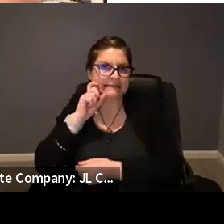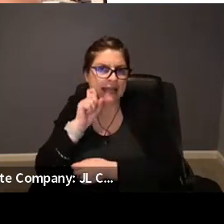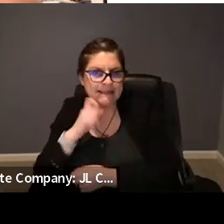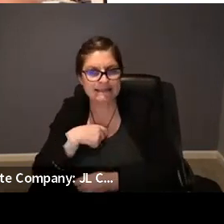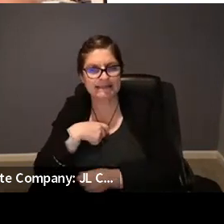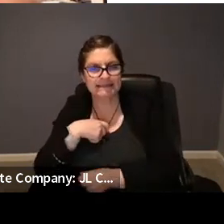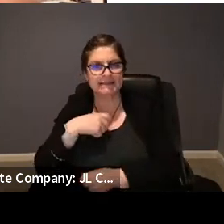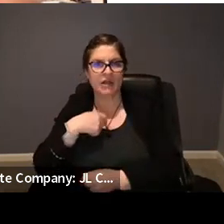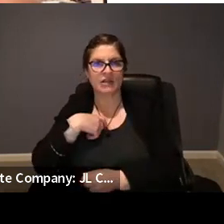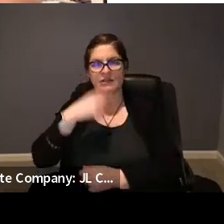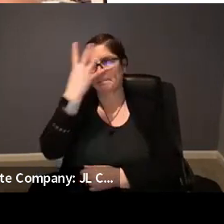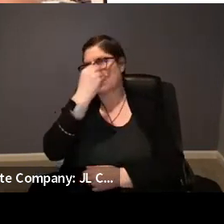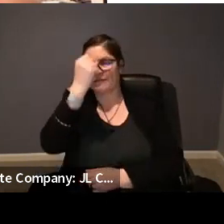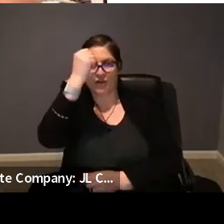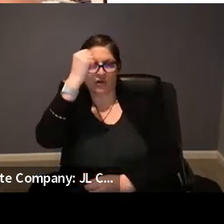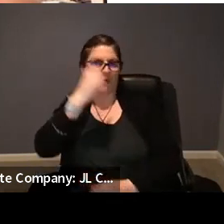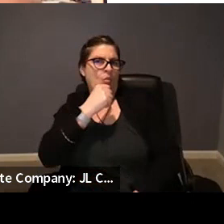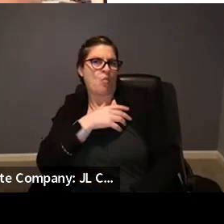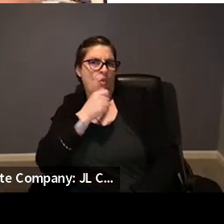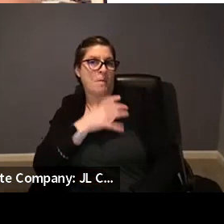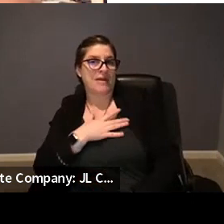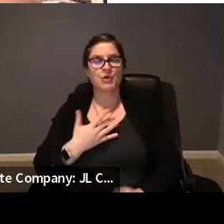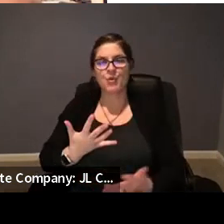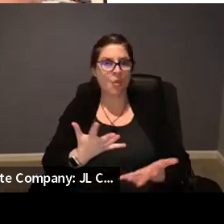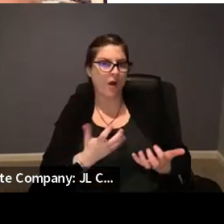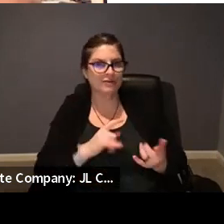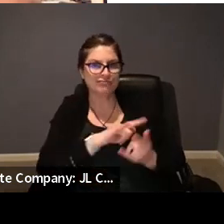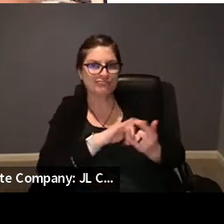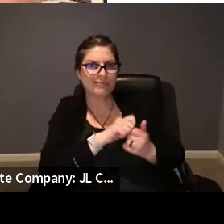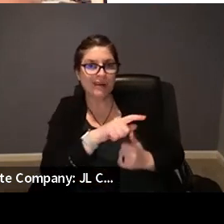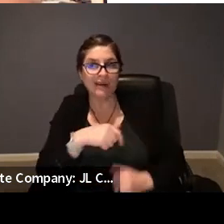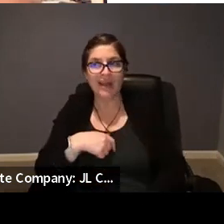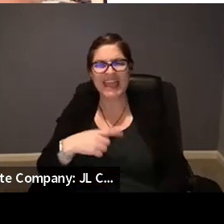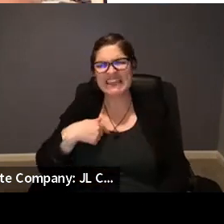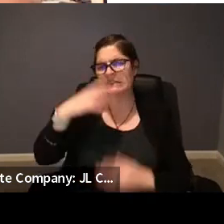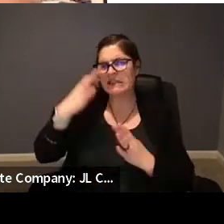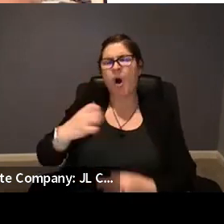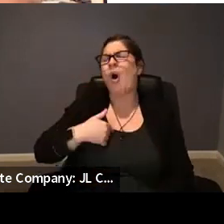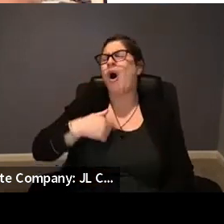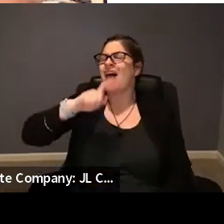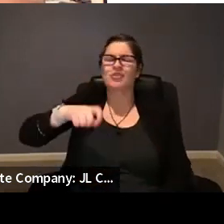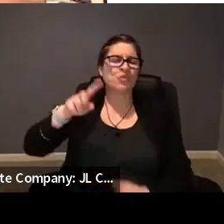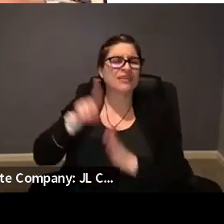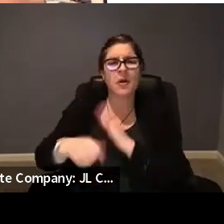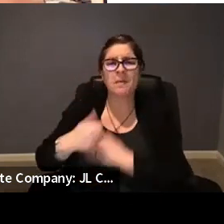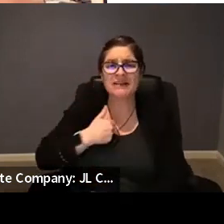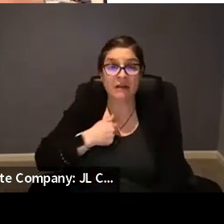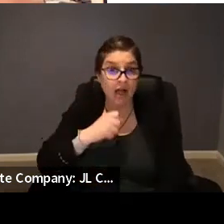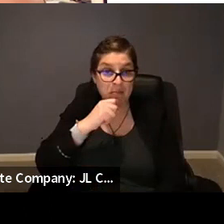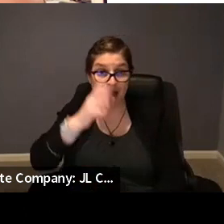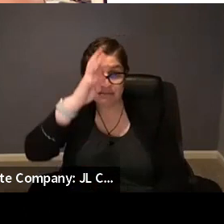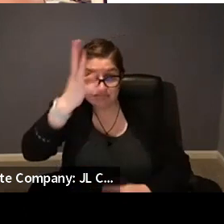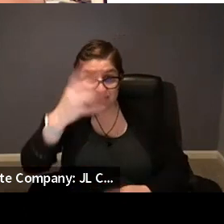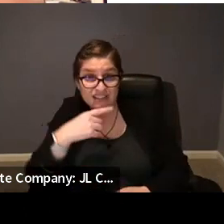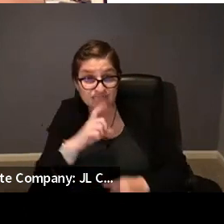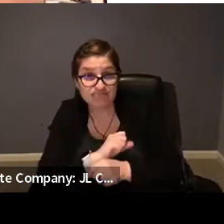to the Swiss chateau and kill myself. I'm not kidding. This is all in the movie. which is, again, just hilarious. And I think that's the thing that